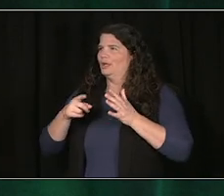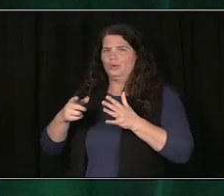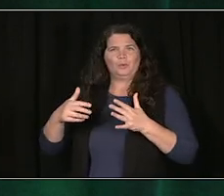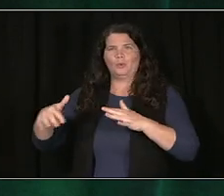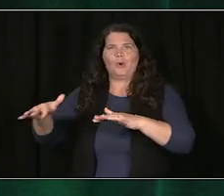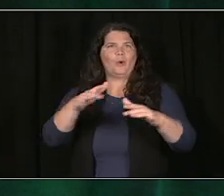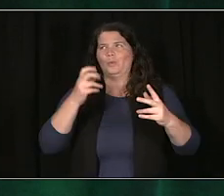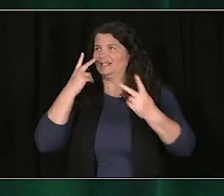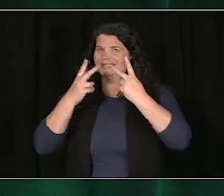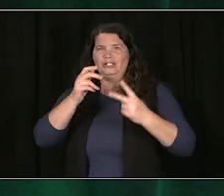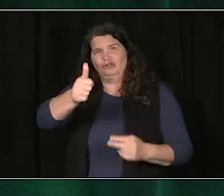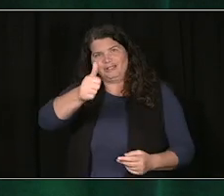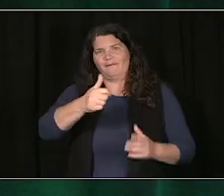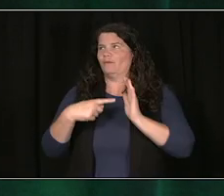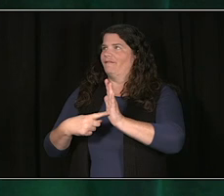self, you see the joy,